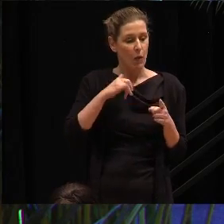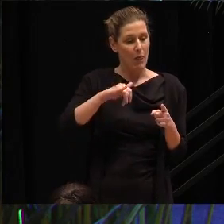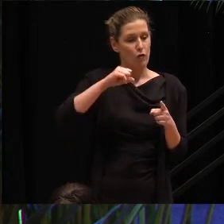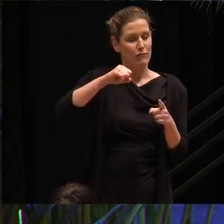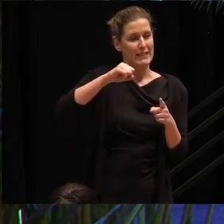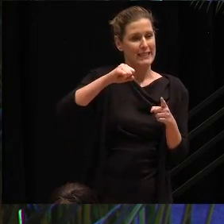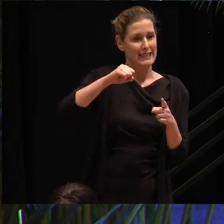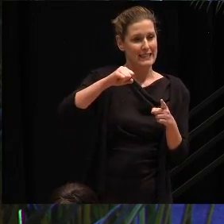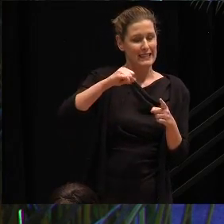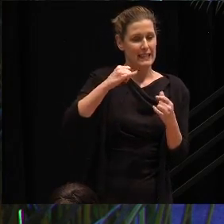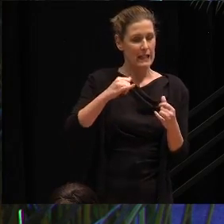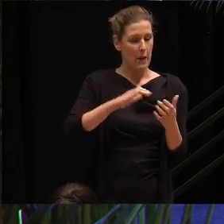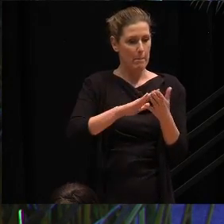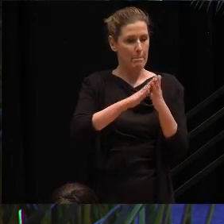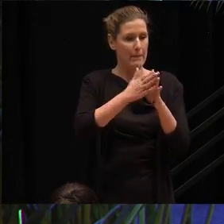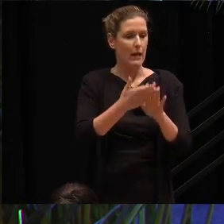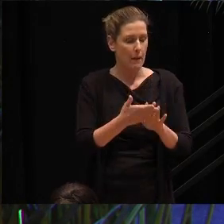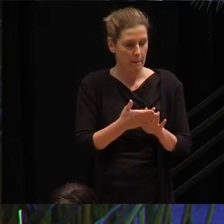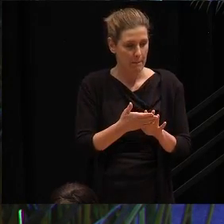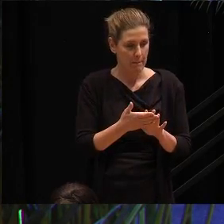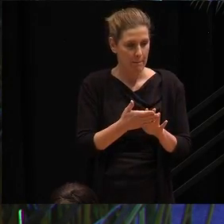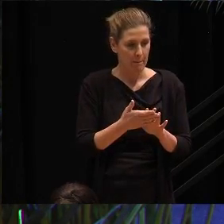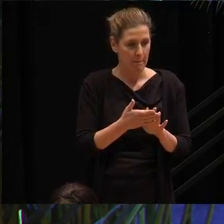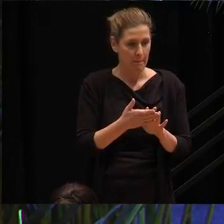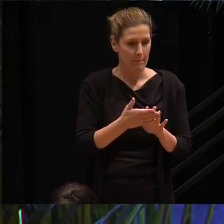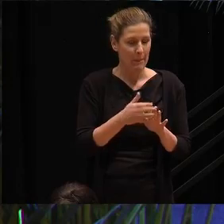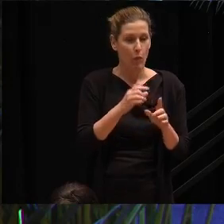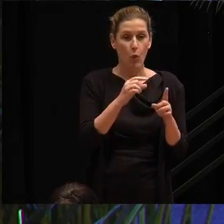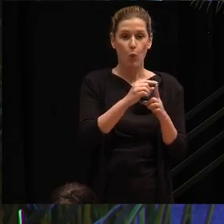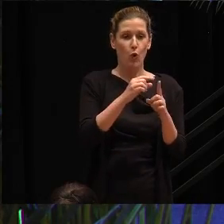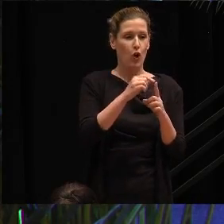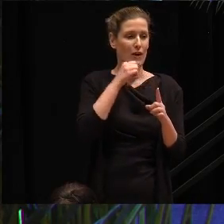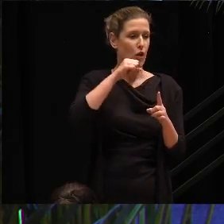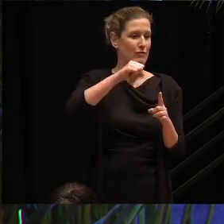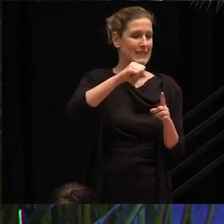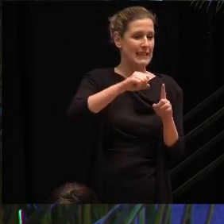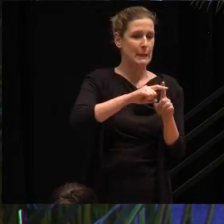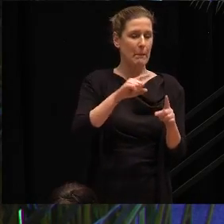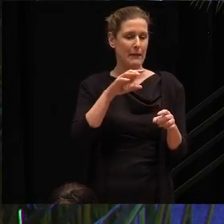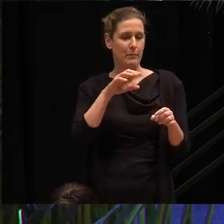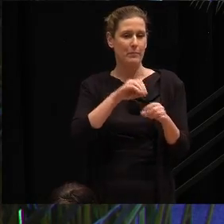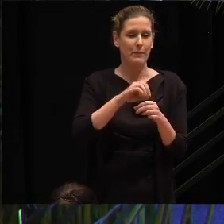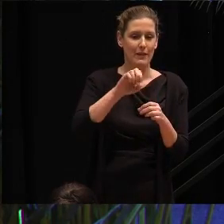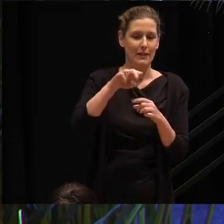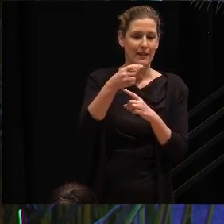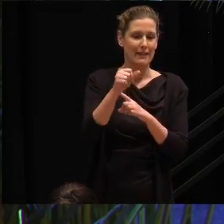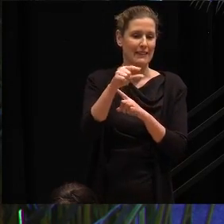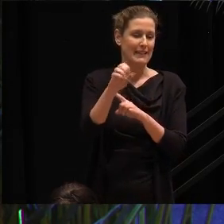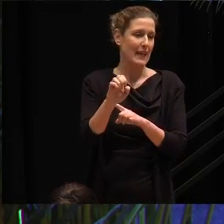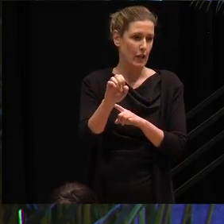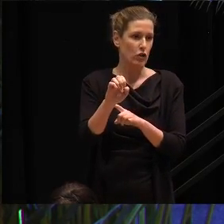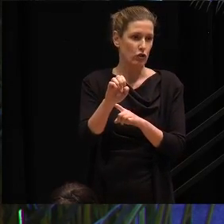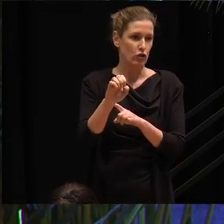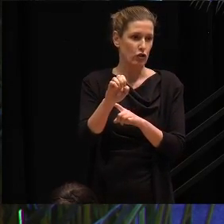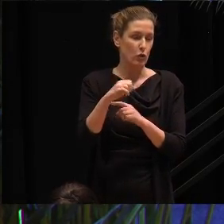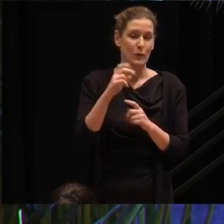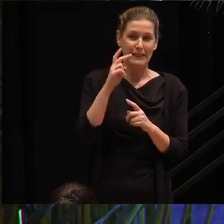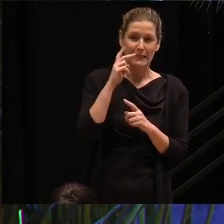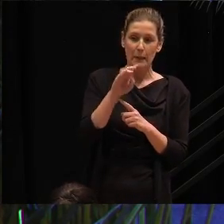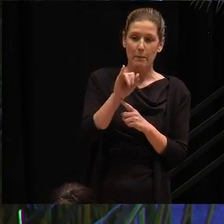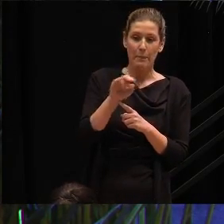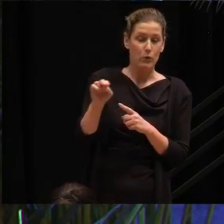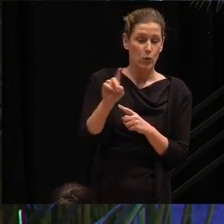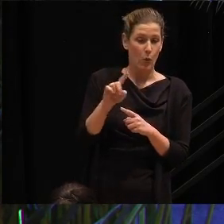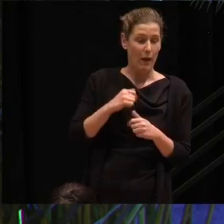is now morphing into the watchword no longer is resist, but engage. And we're seeing it in Minnesota, where